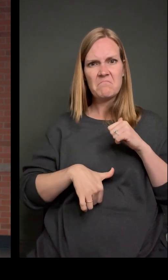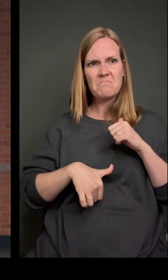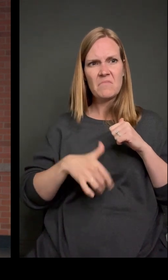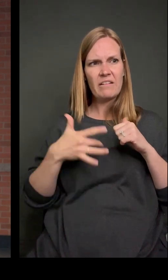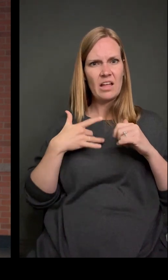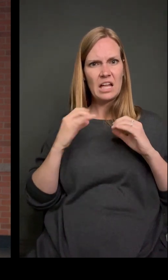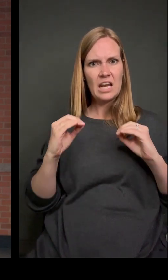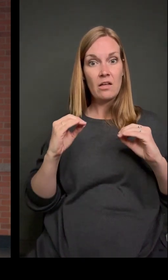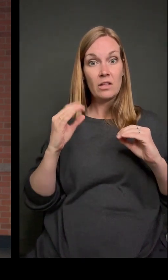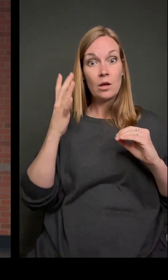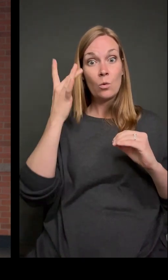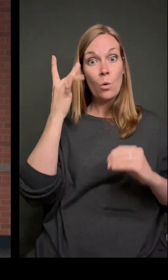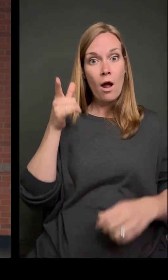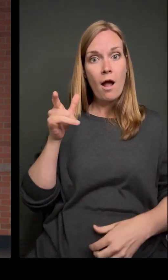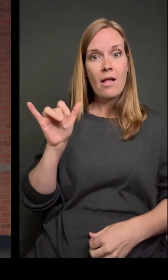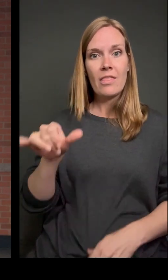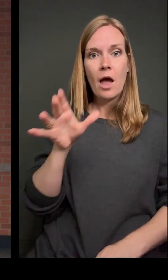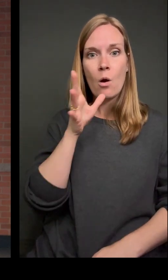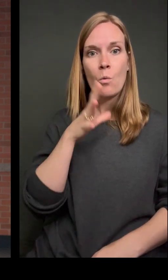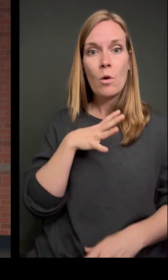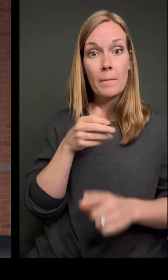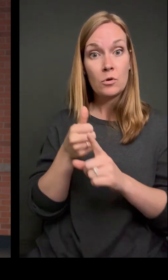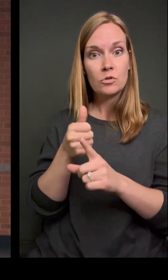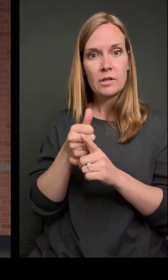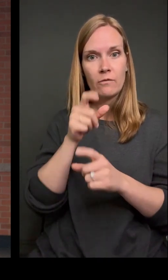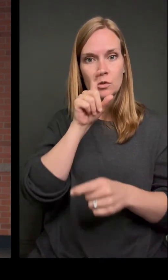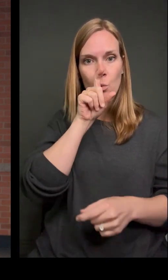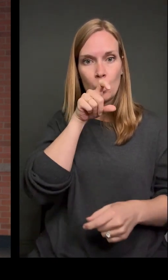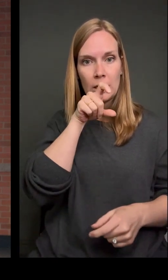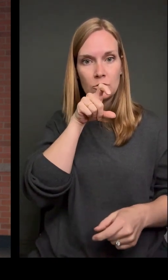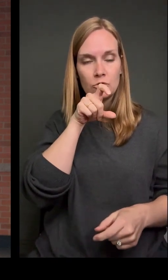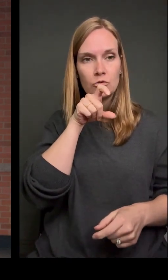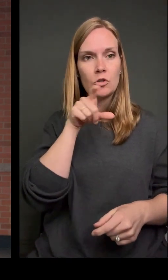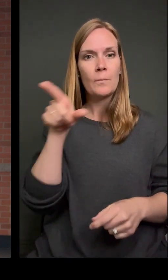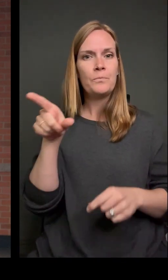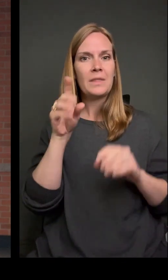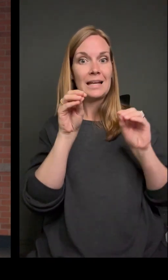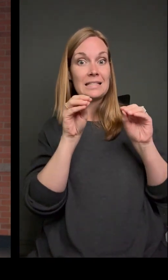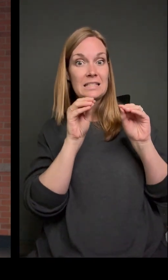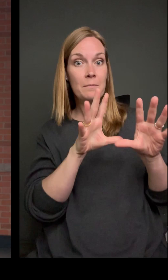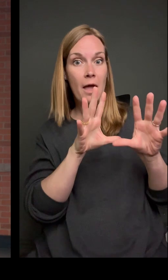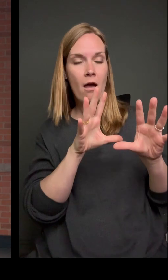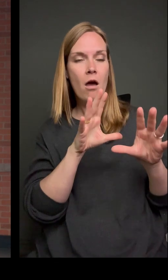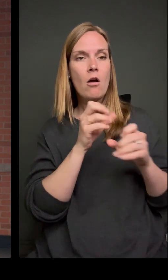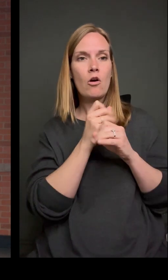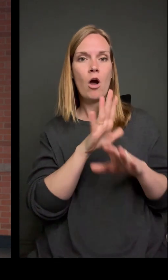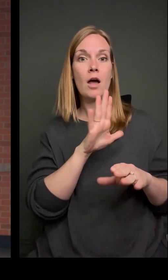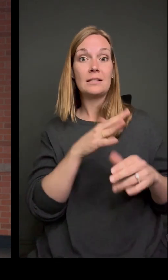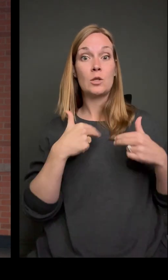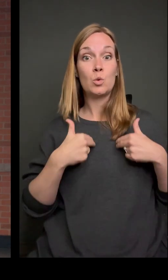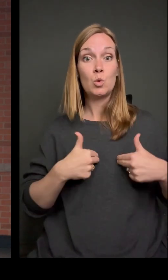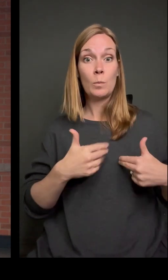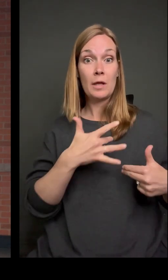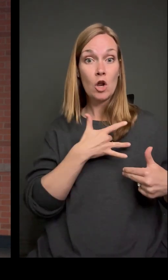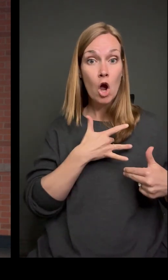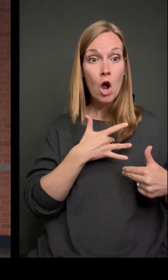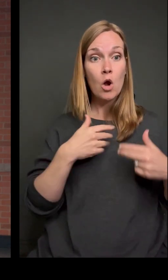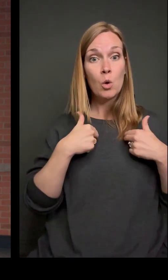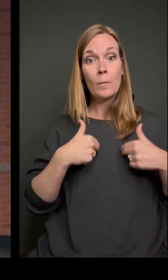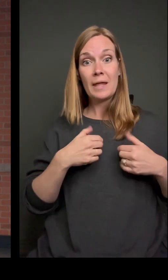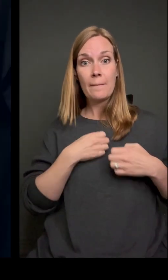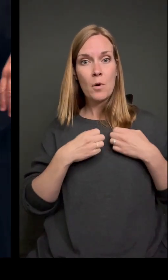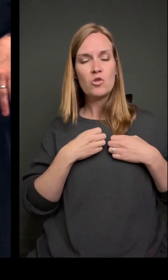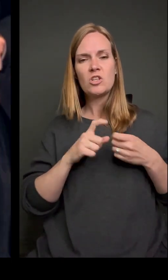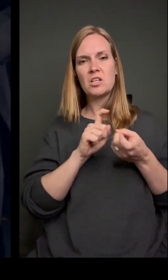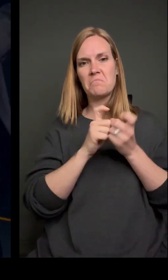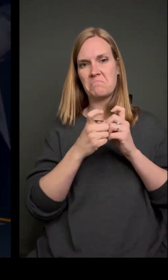in that instant, the tiny old woman, who was really a witch, cast a spell upon the miser, changing his human heart with its human emotions